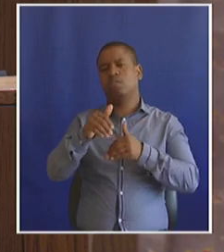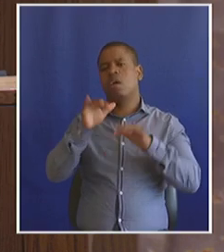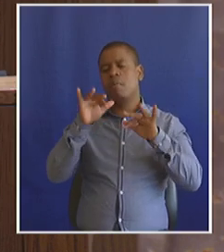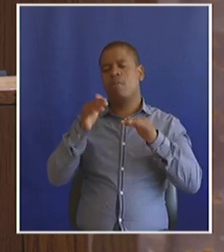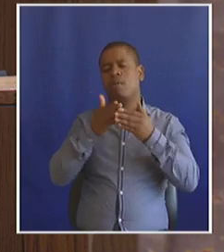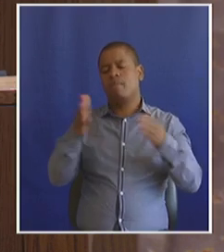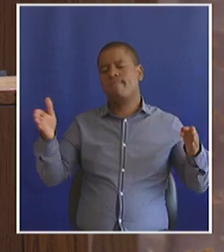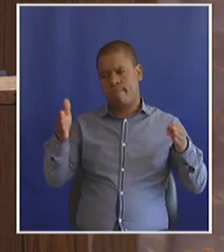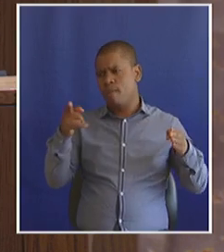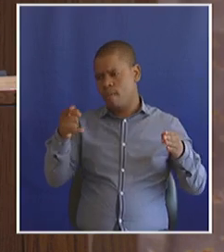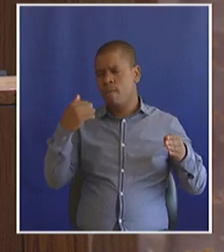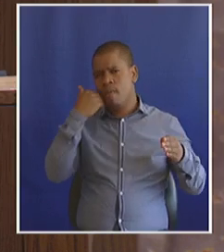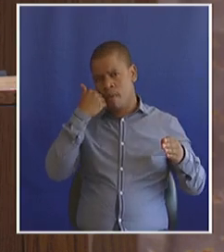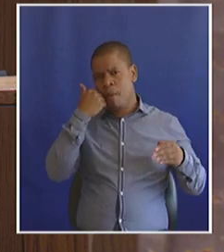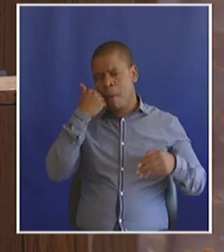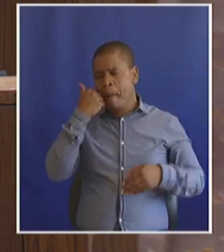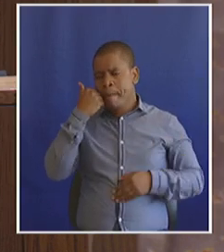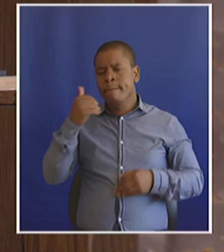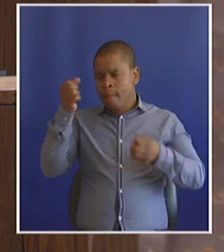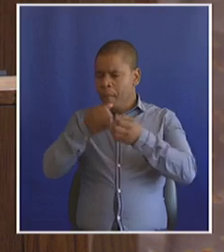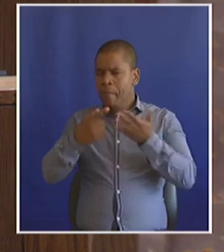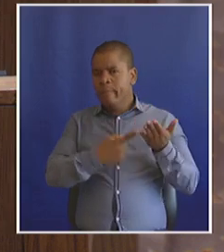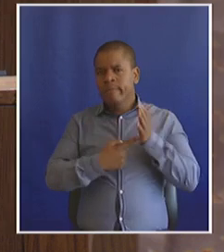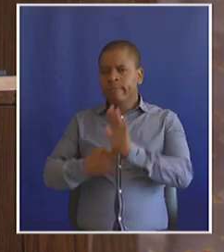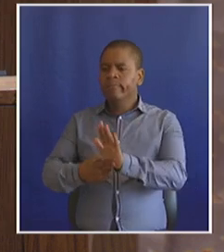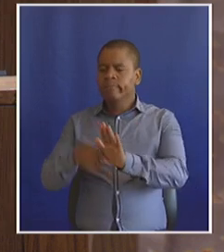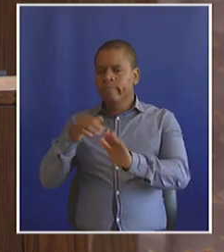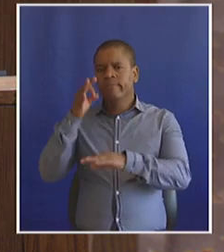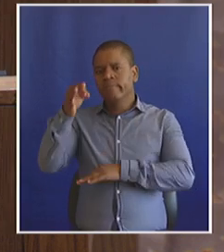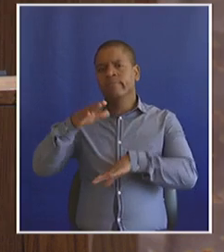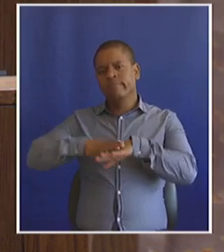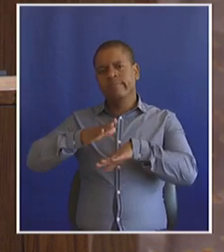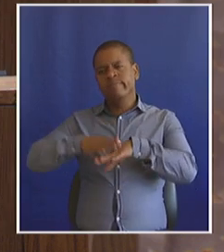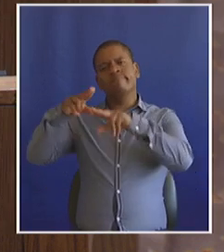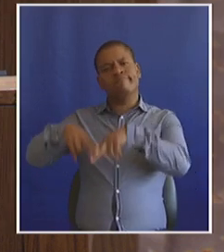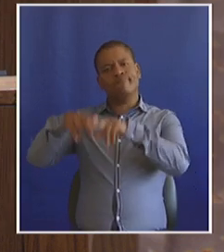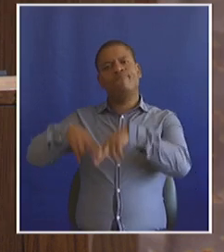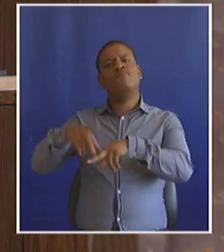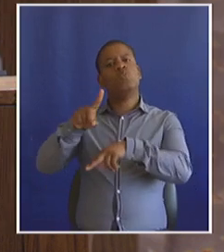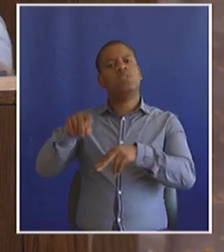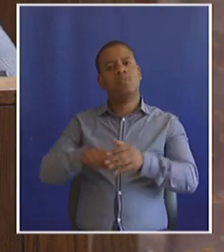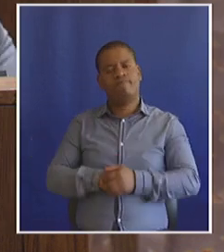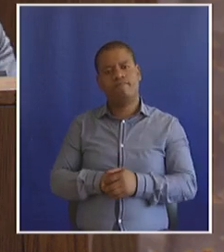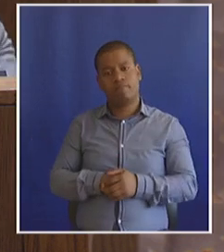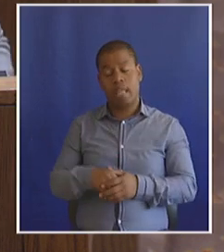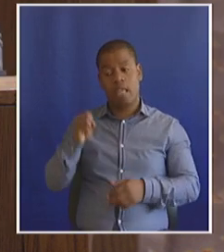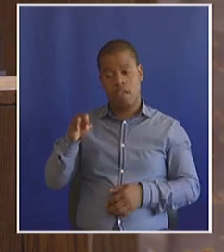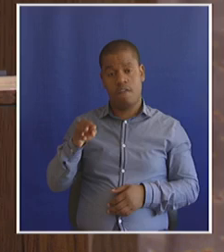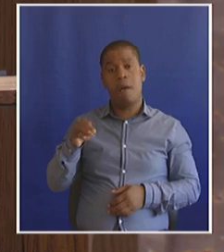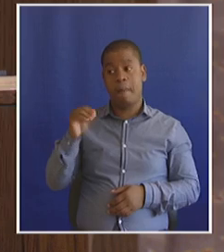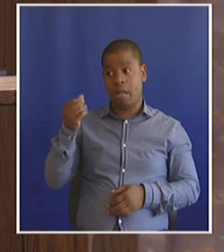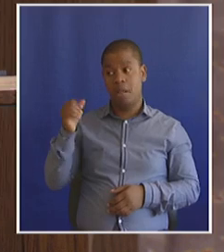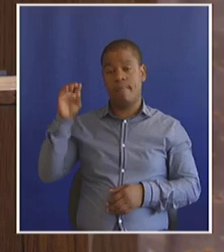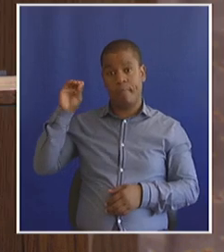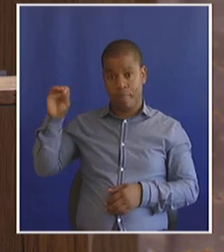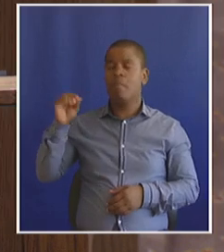honorable members want. And the rollout and future rollout will be based on the availability of funding. So